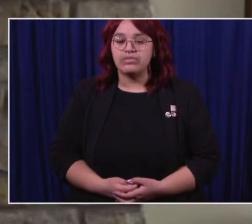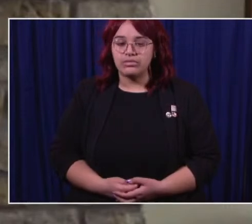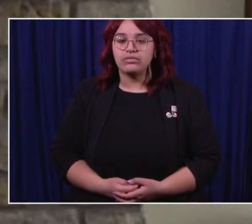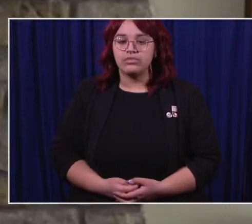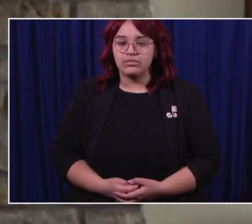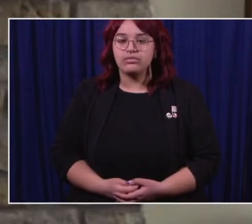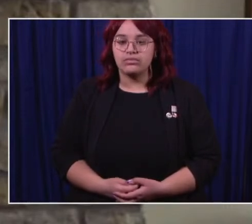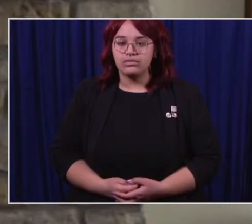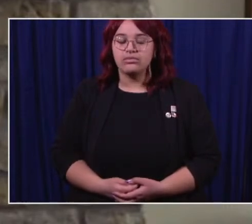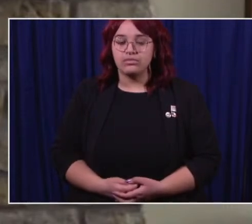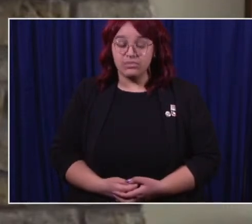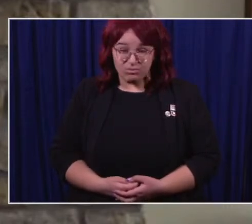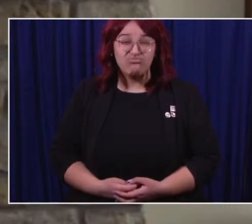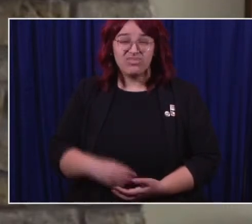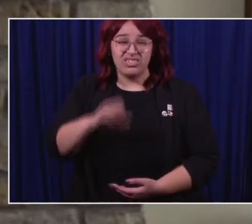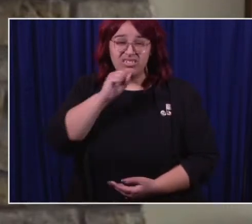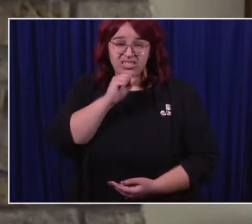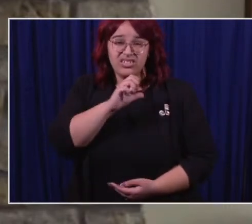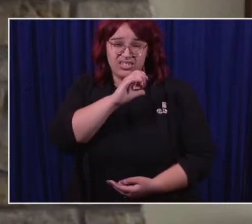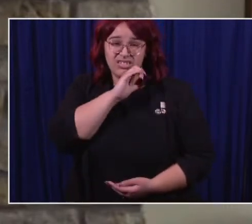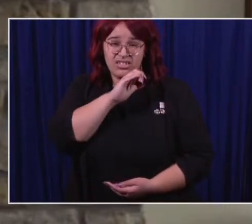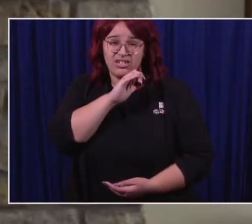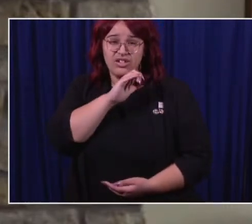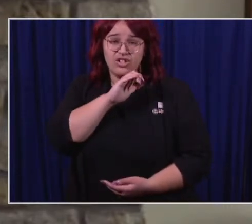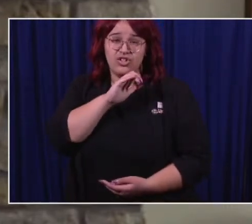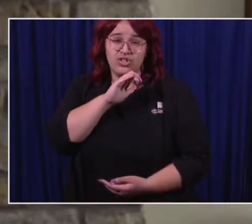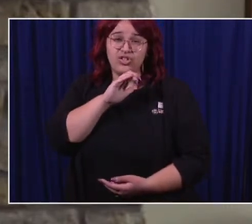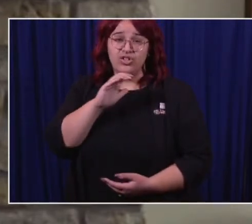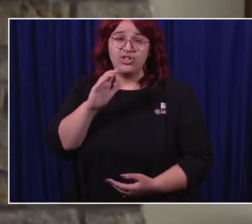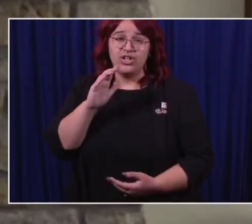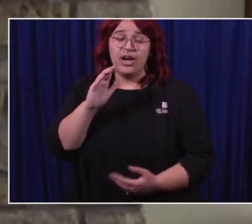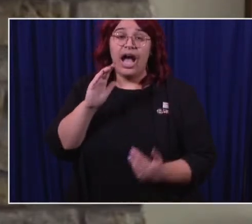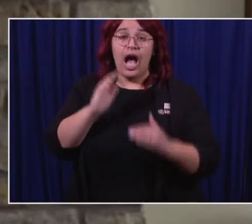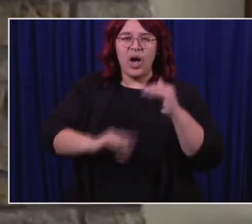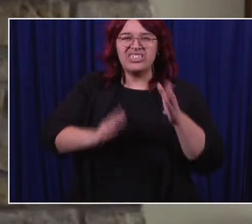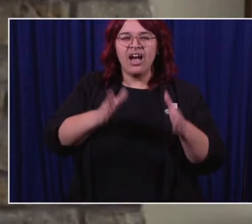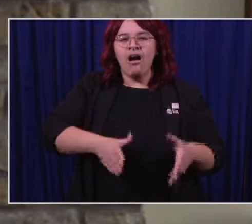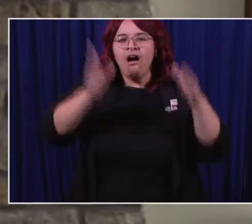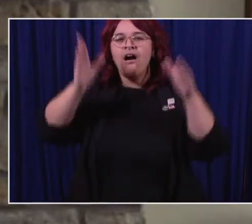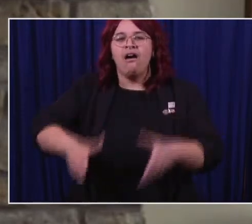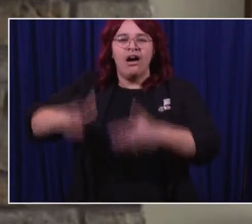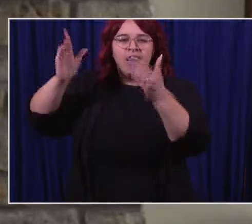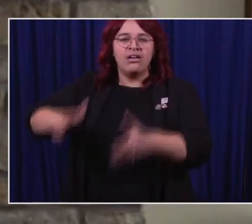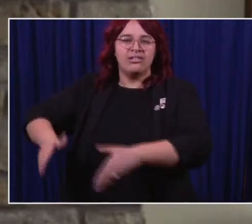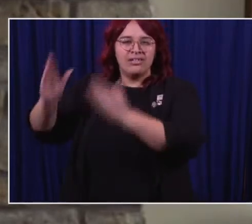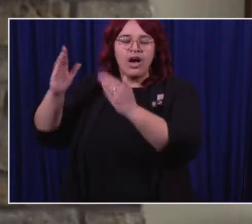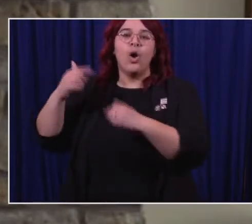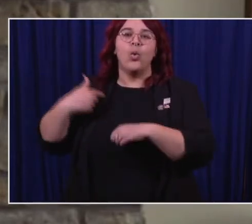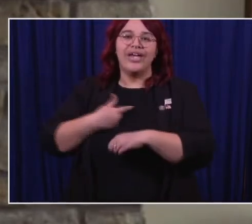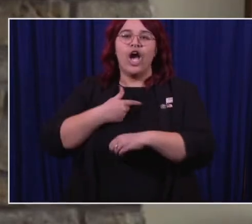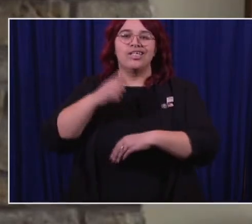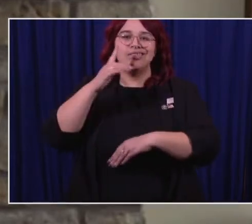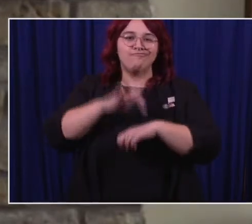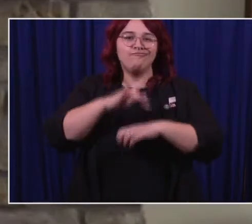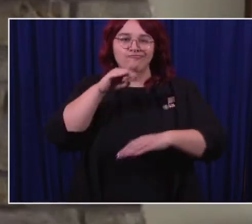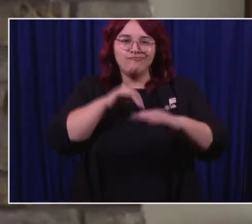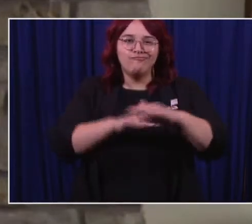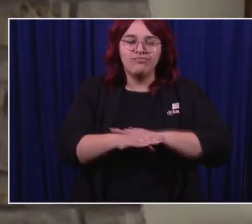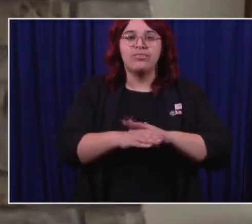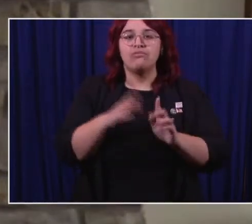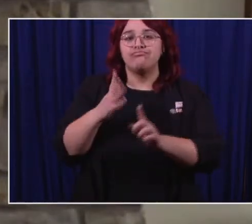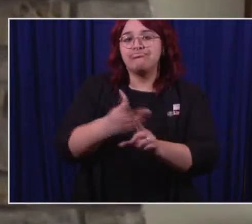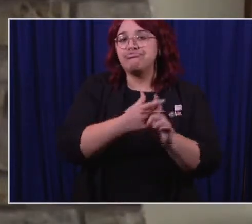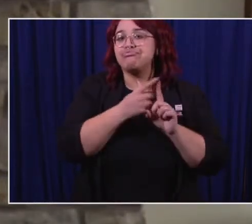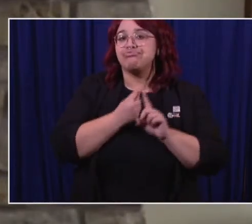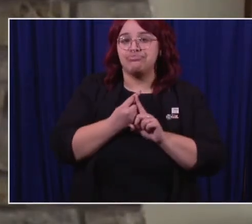housing where maybe senior housing. We're going to be, for example, tomorrow, as I said, a couple sites, I believe, tomorrow in